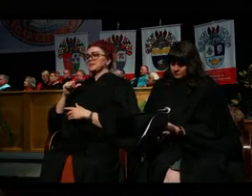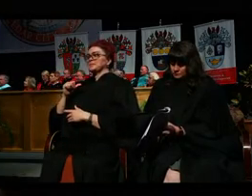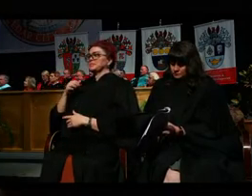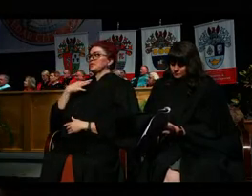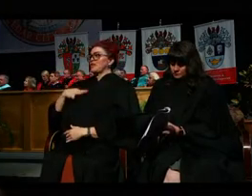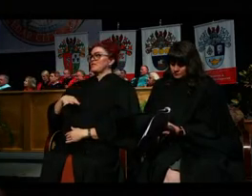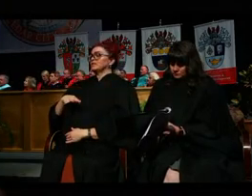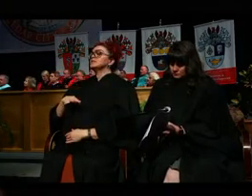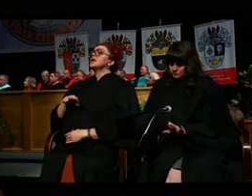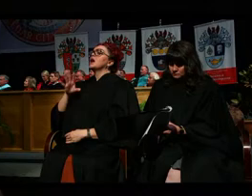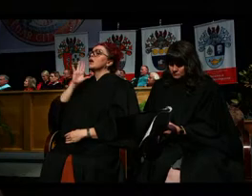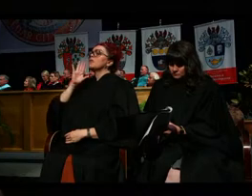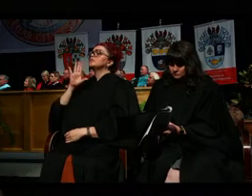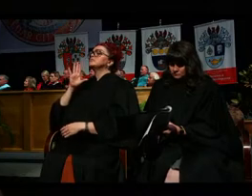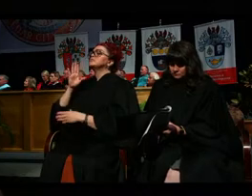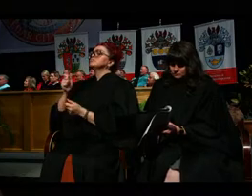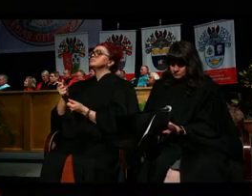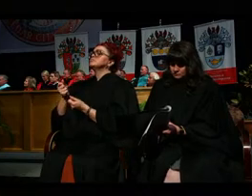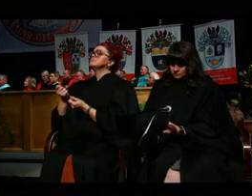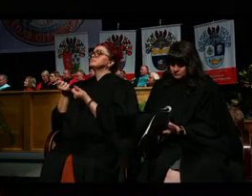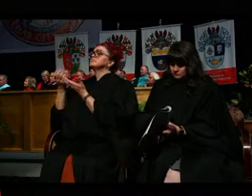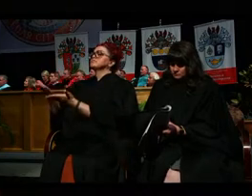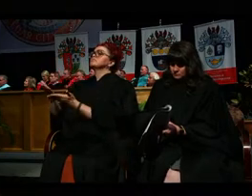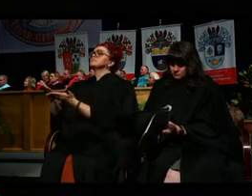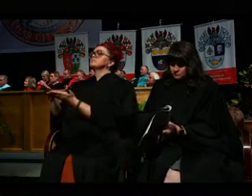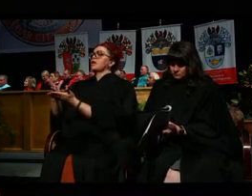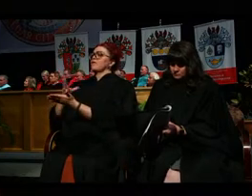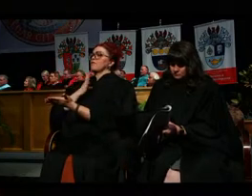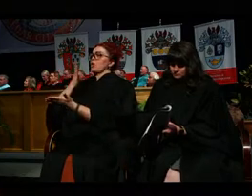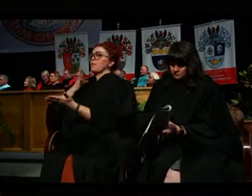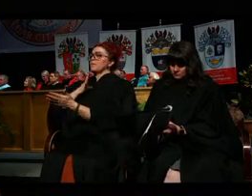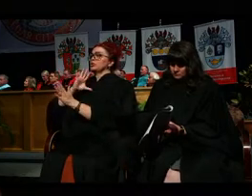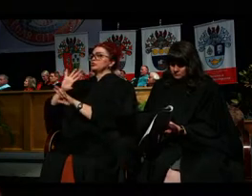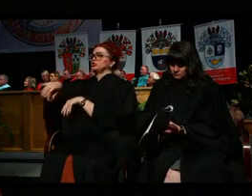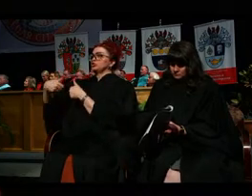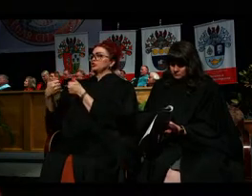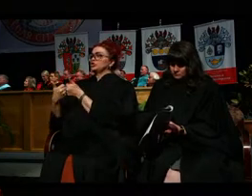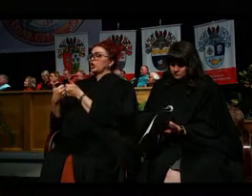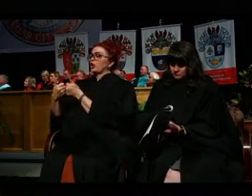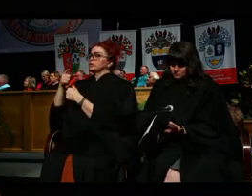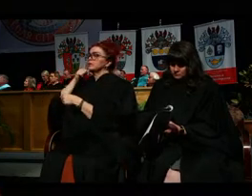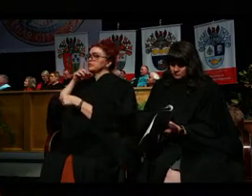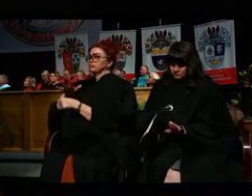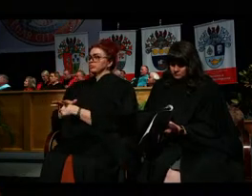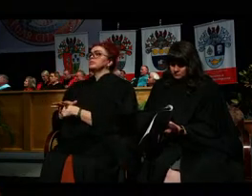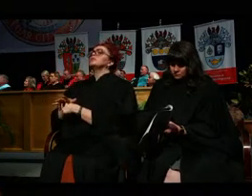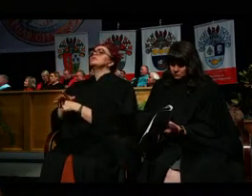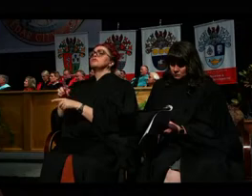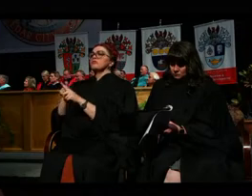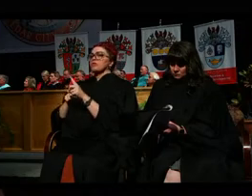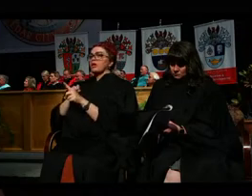a formal charge on behalf of the Utah Board of Higher Education.